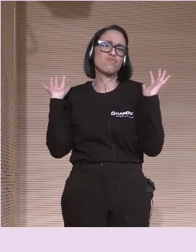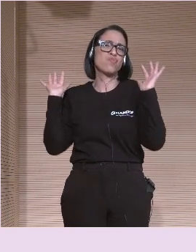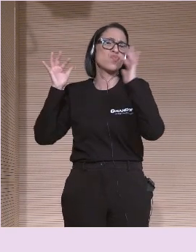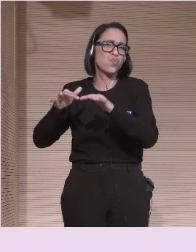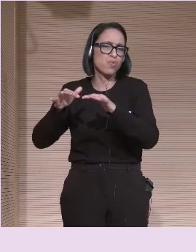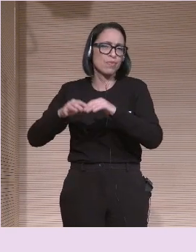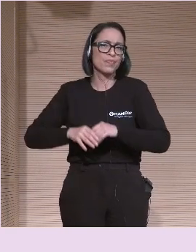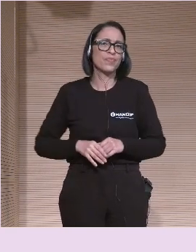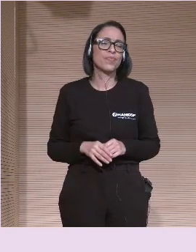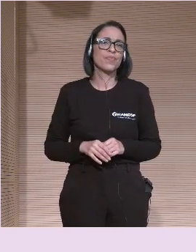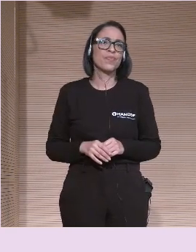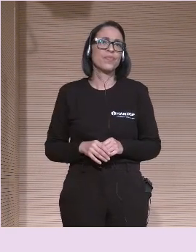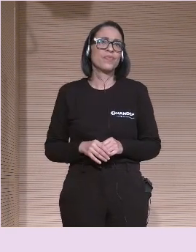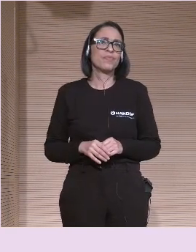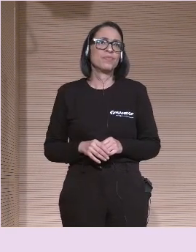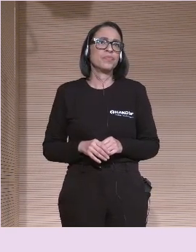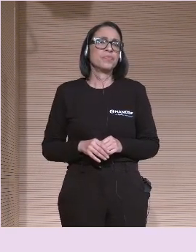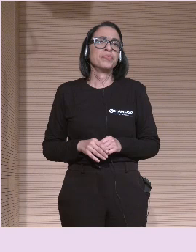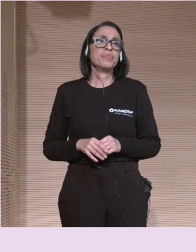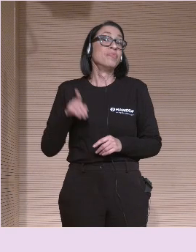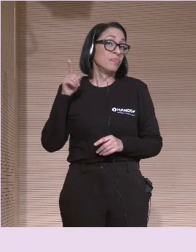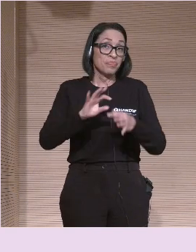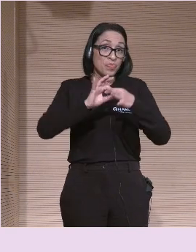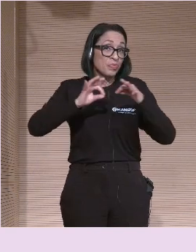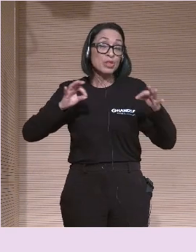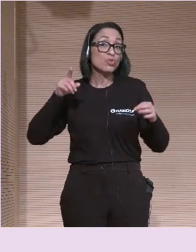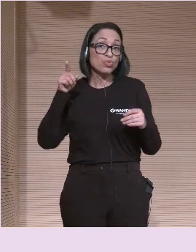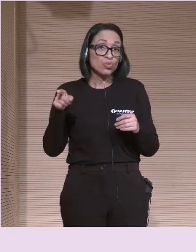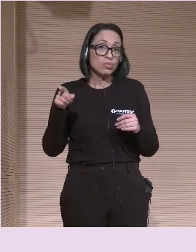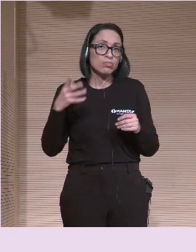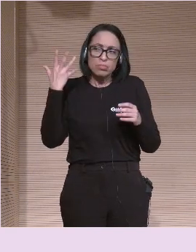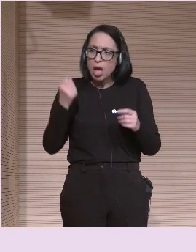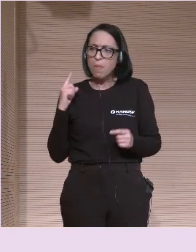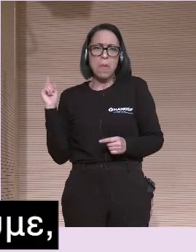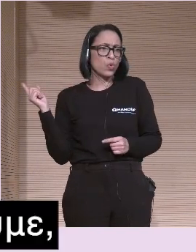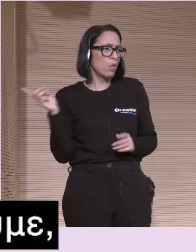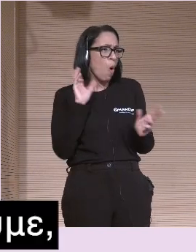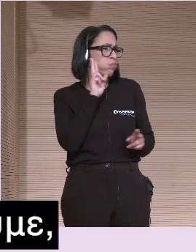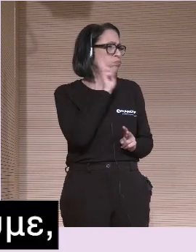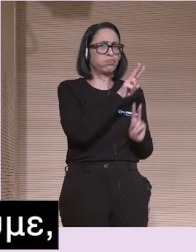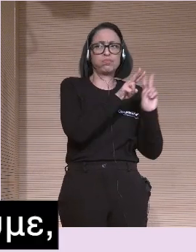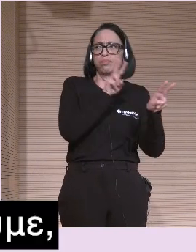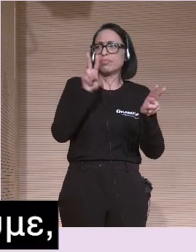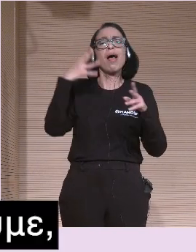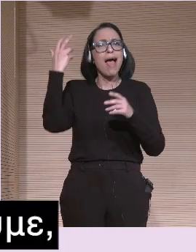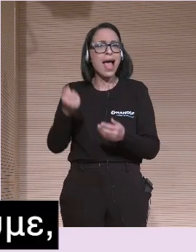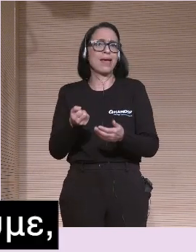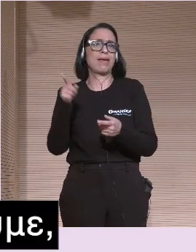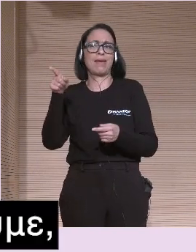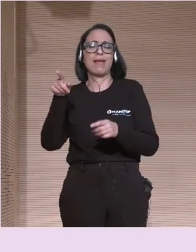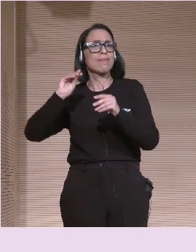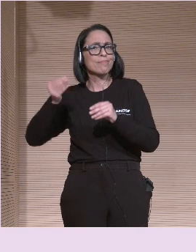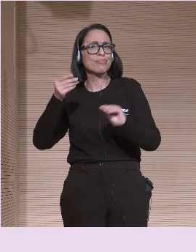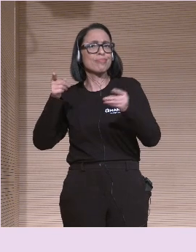kind of around us all, you know, in plain sight, if only we choose to put the right glasses on. It's the story of the shops we frequent,